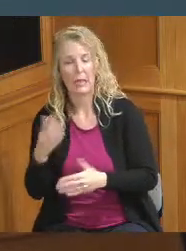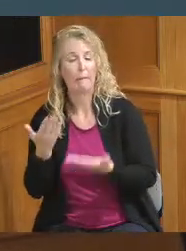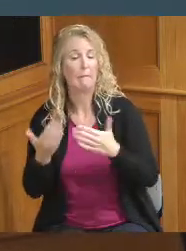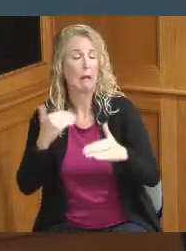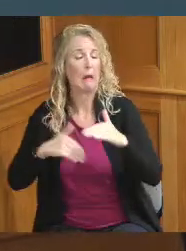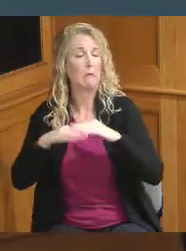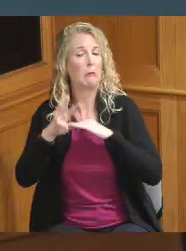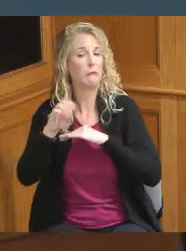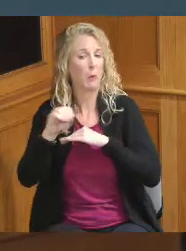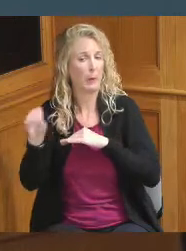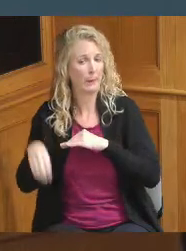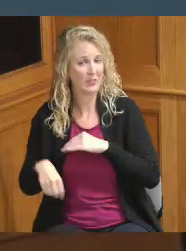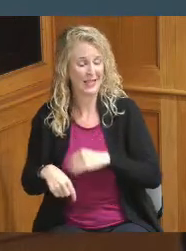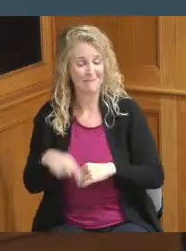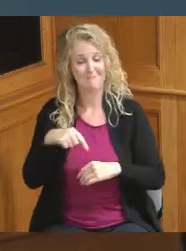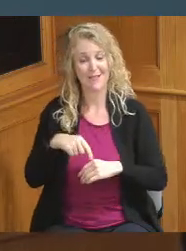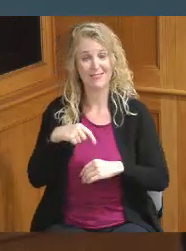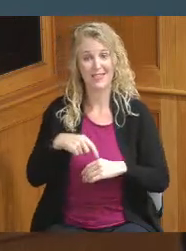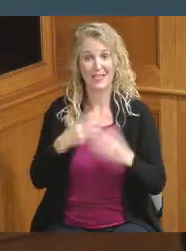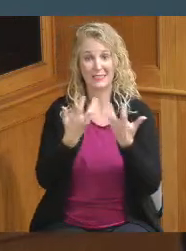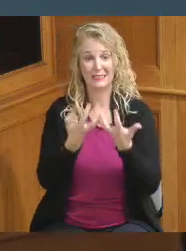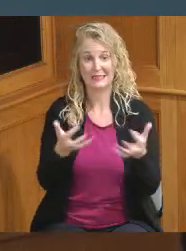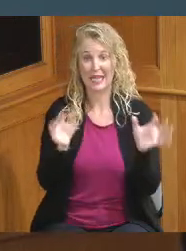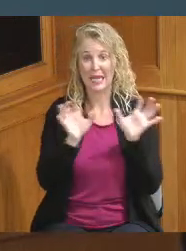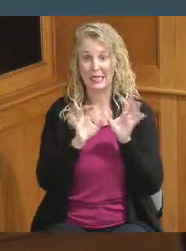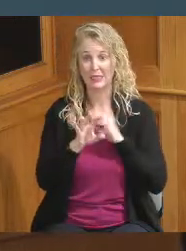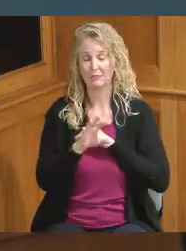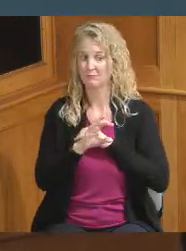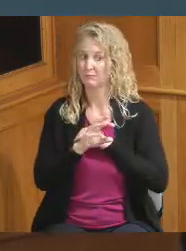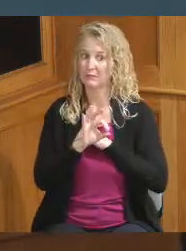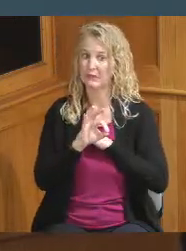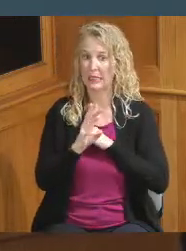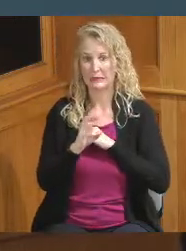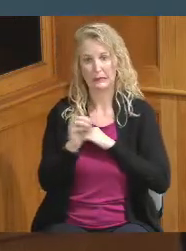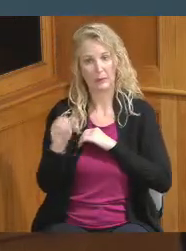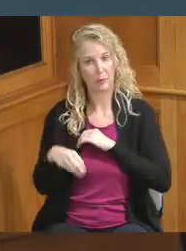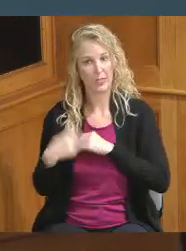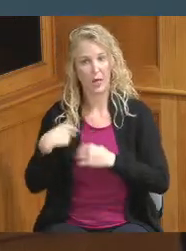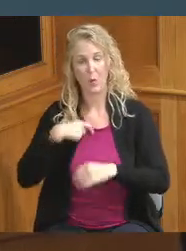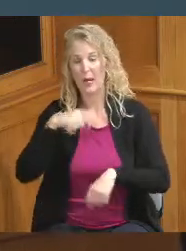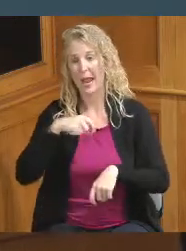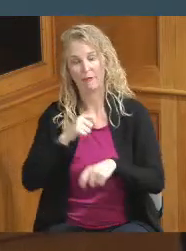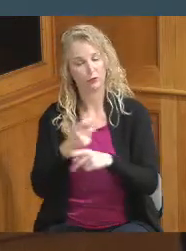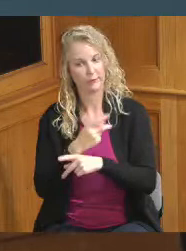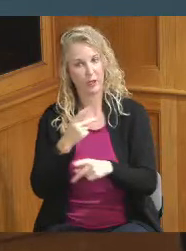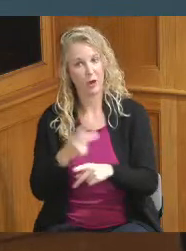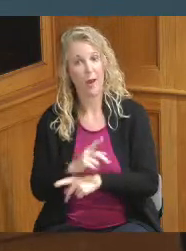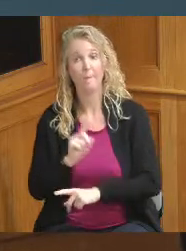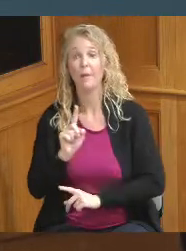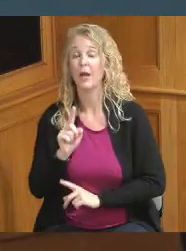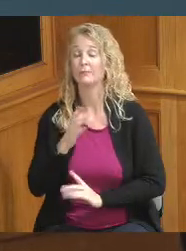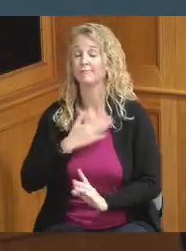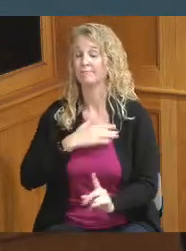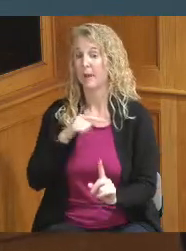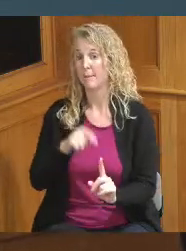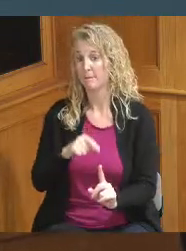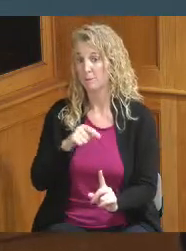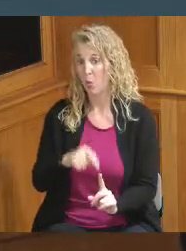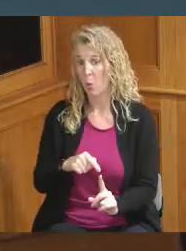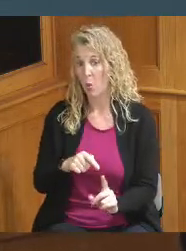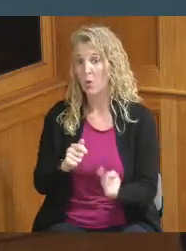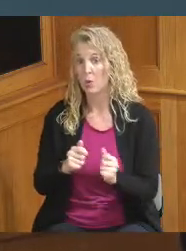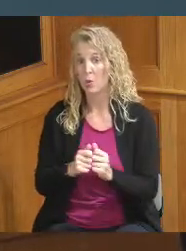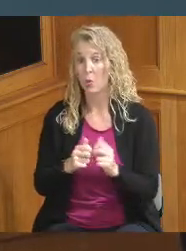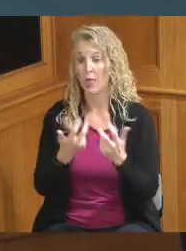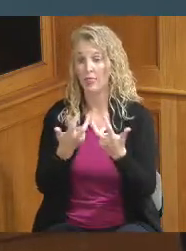40% of the burden. And I know that is something we have to work on. But what I wanted to find out when we talked about there was